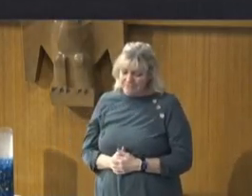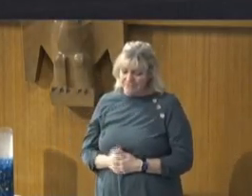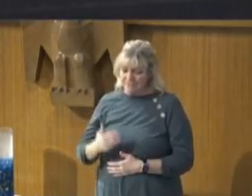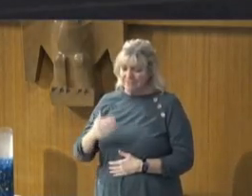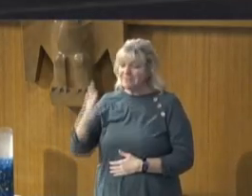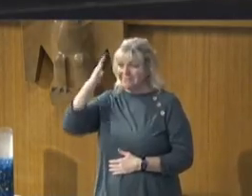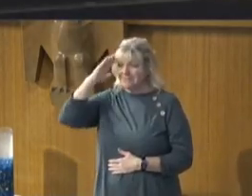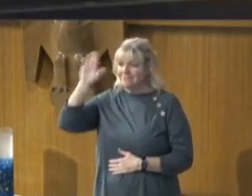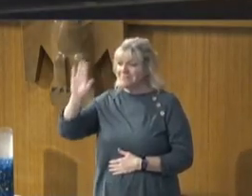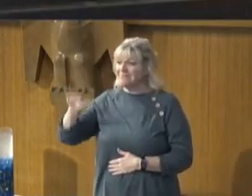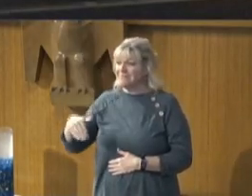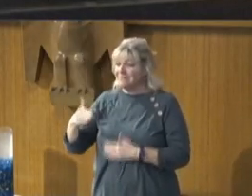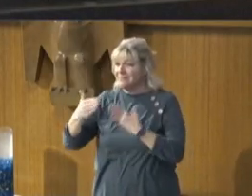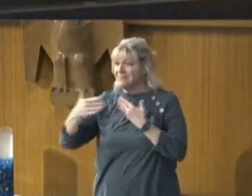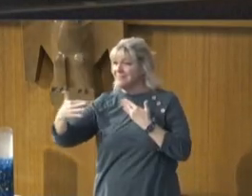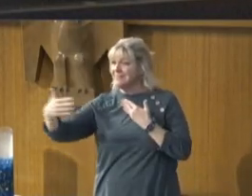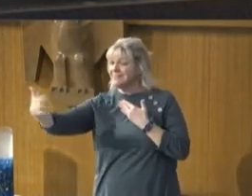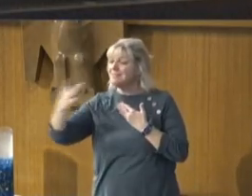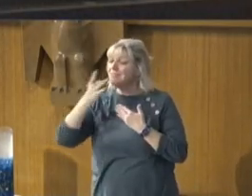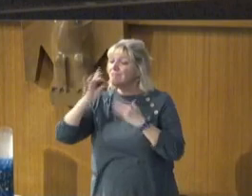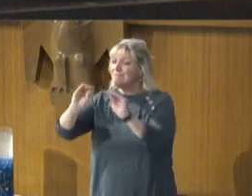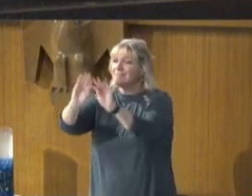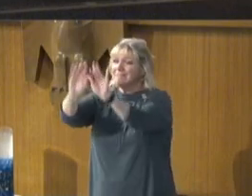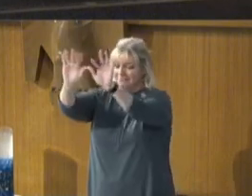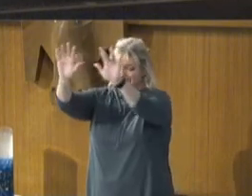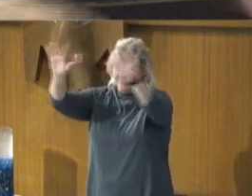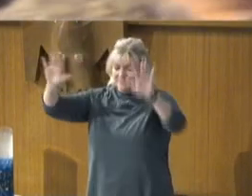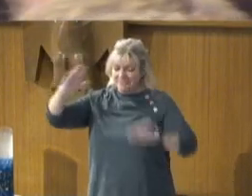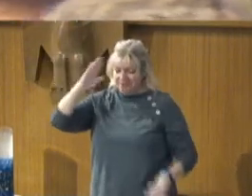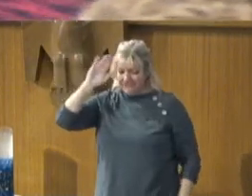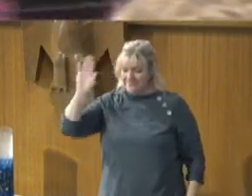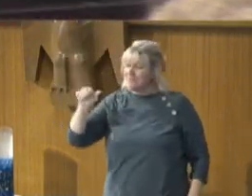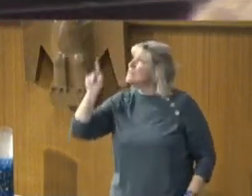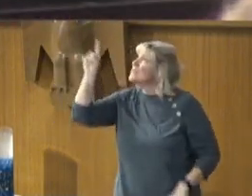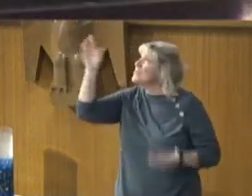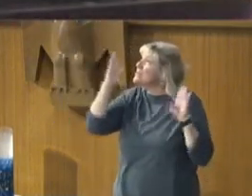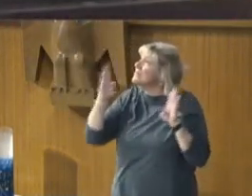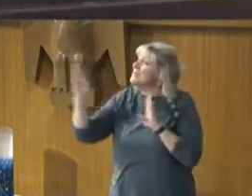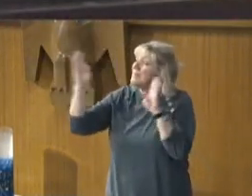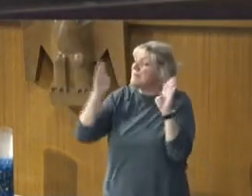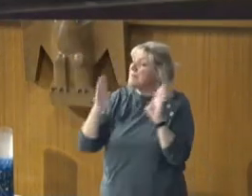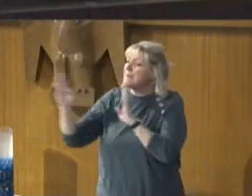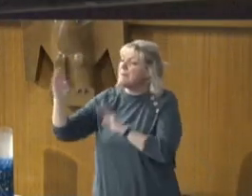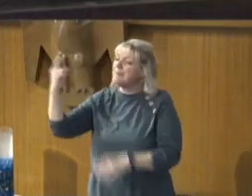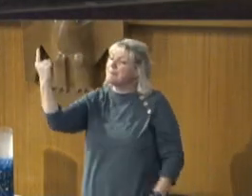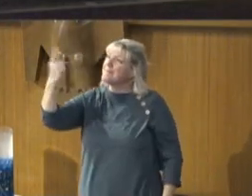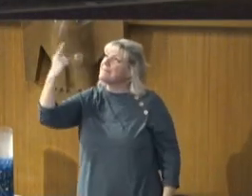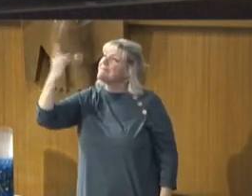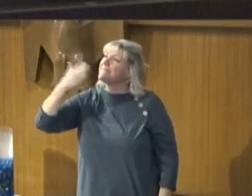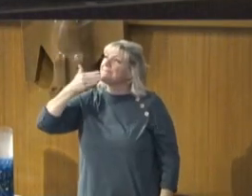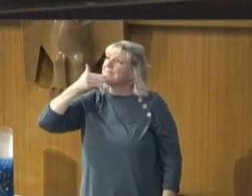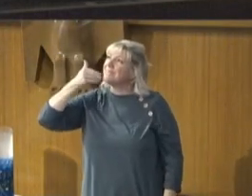at the end of this tunnel. I know you're up to something,